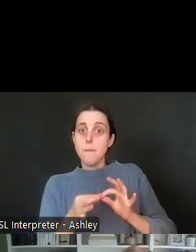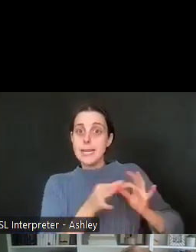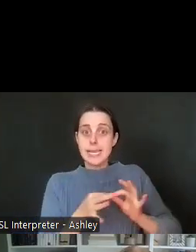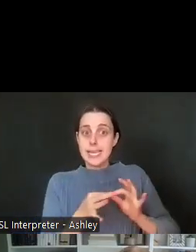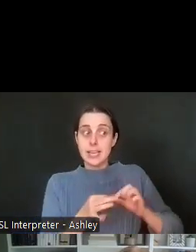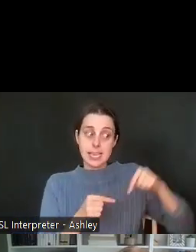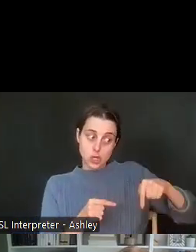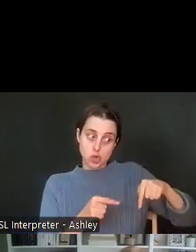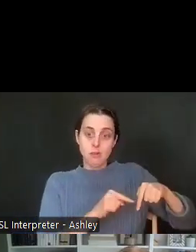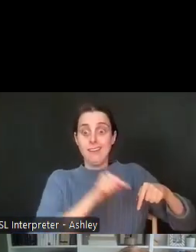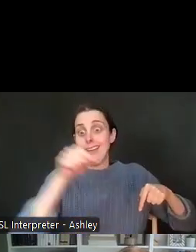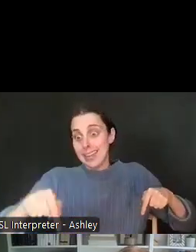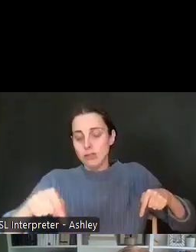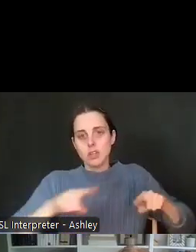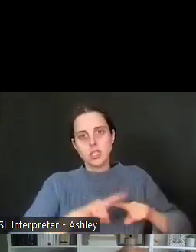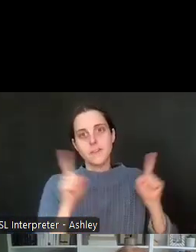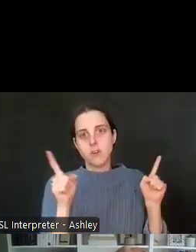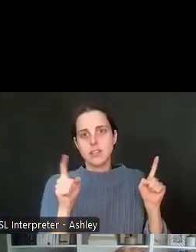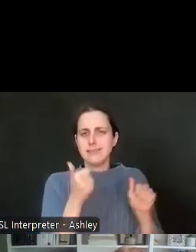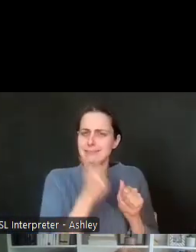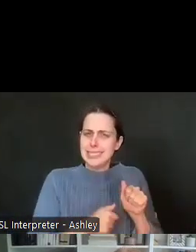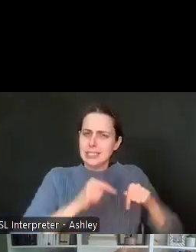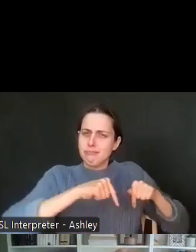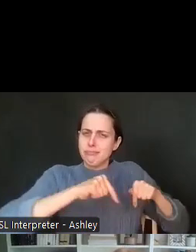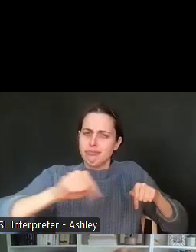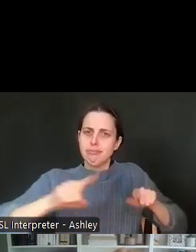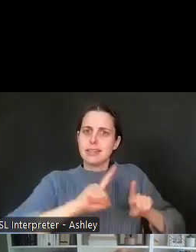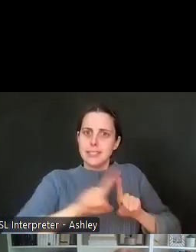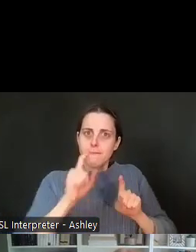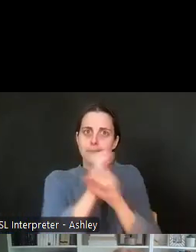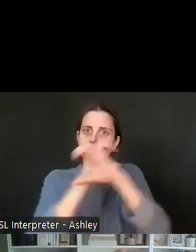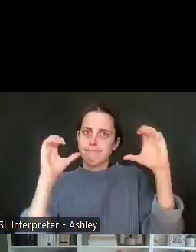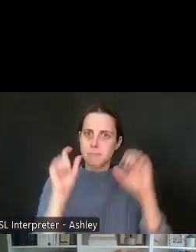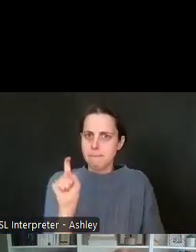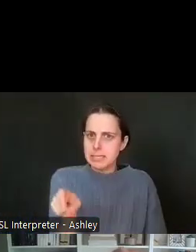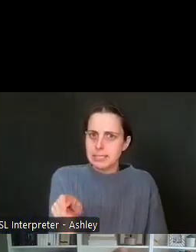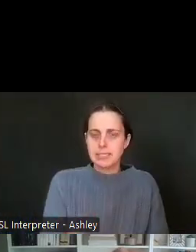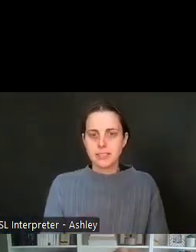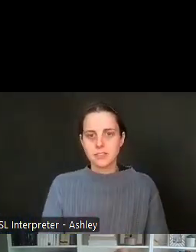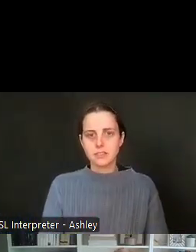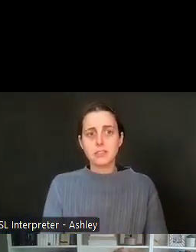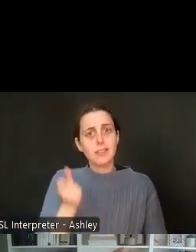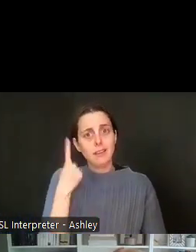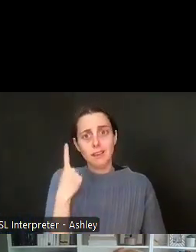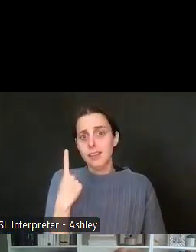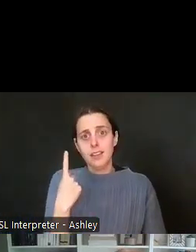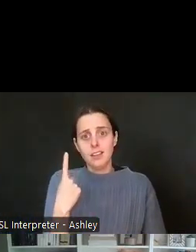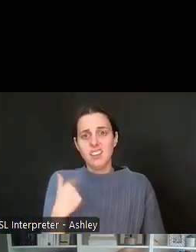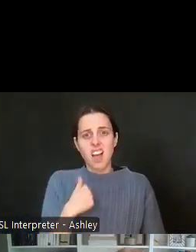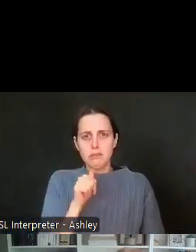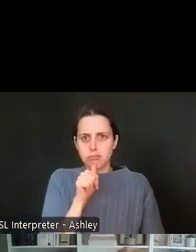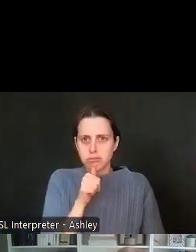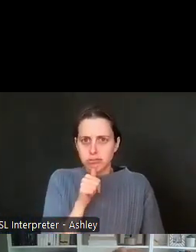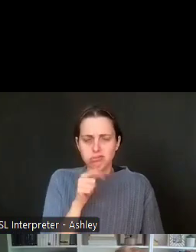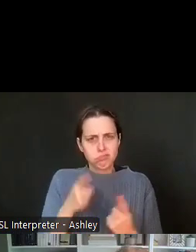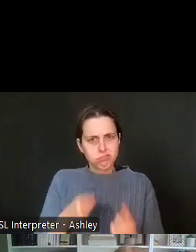way I would define it in other seasons. It's part of why I believe I suffered for so long trying to figure out